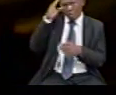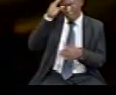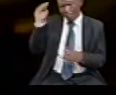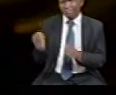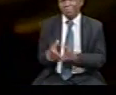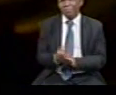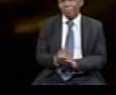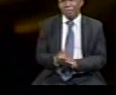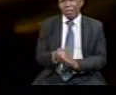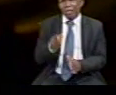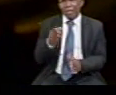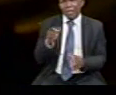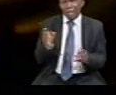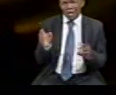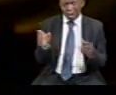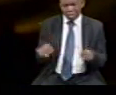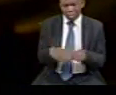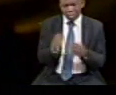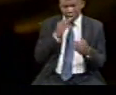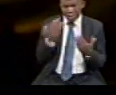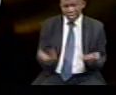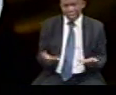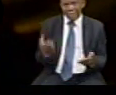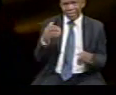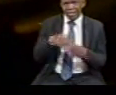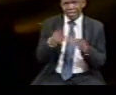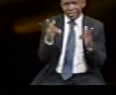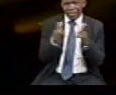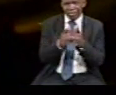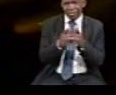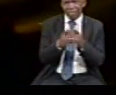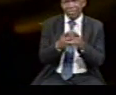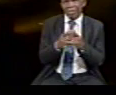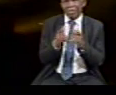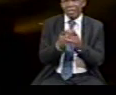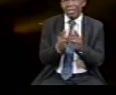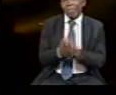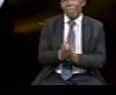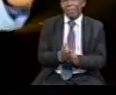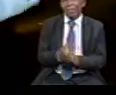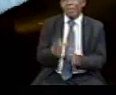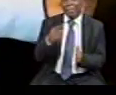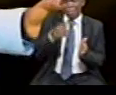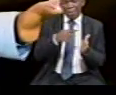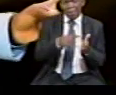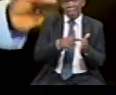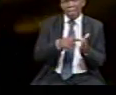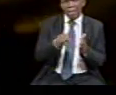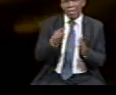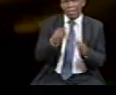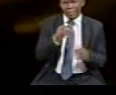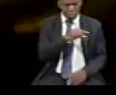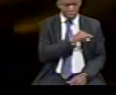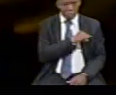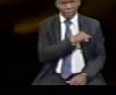are here today, at this retreat, you gave your life to the Lord. The mark of a true Christian is that the things you used to do,